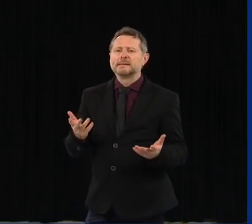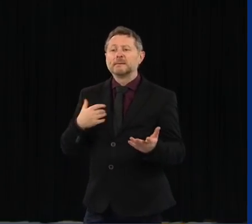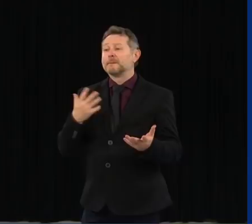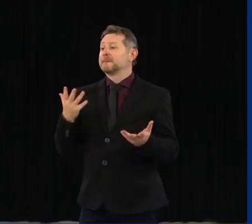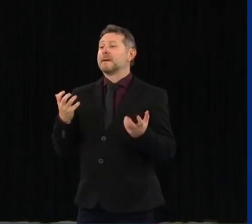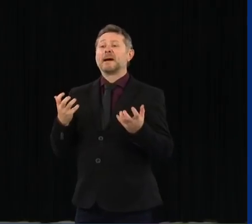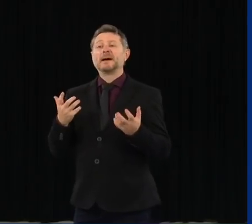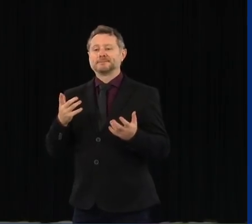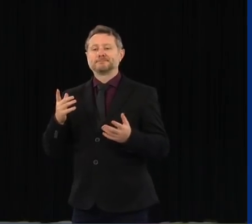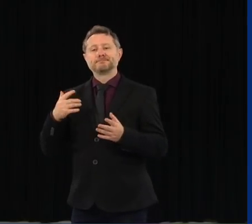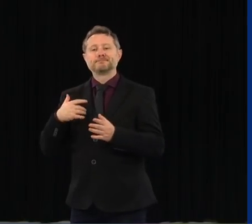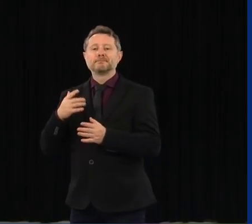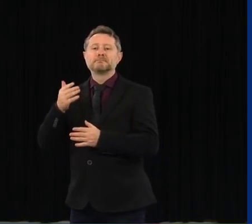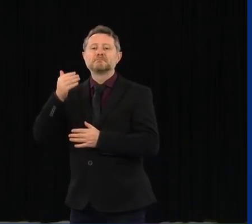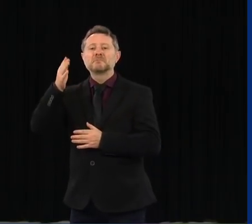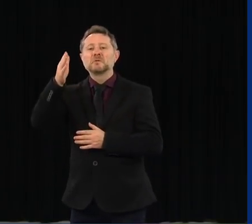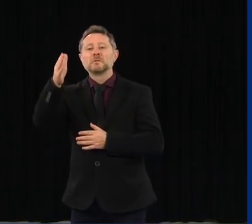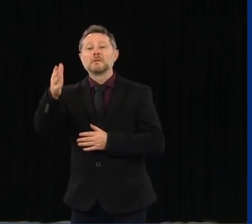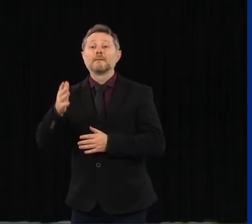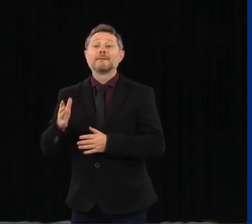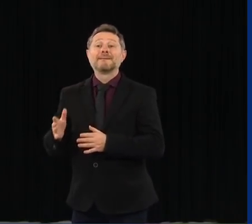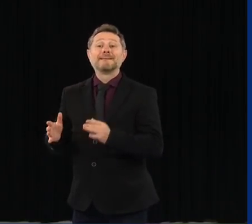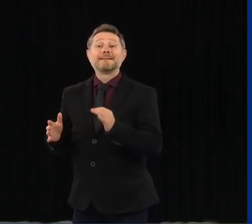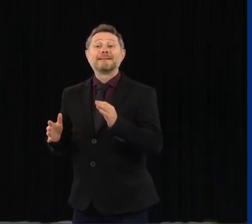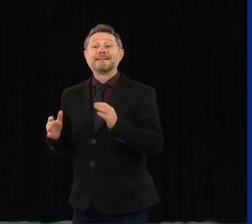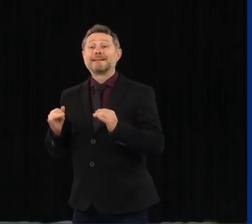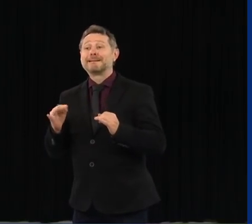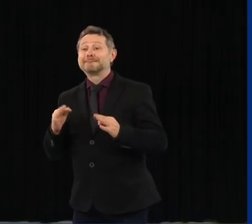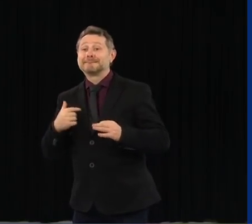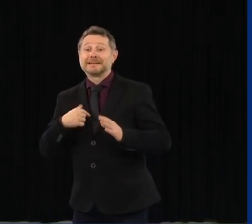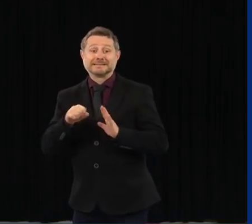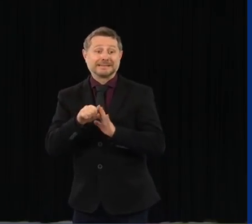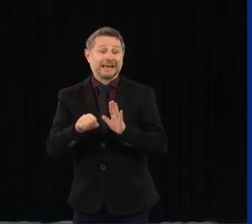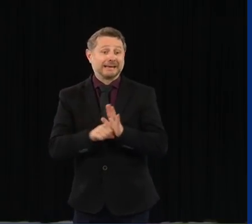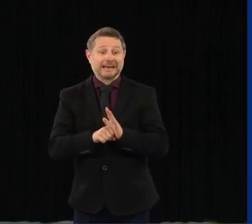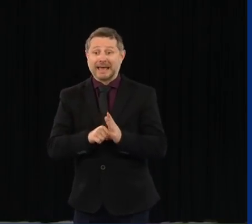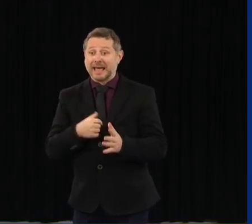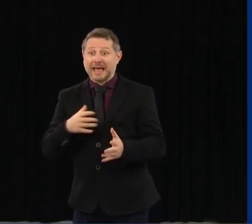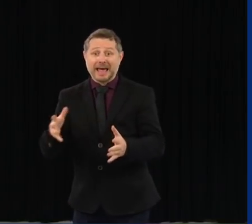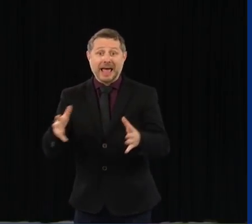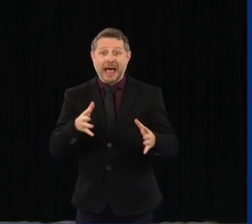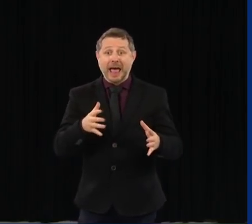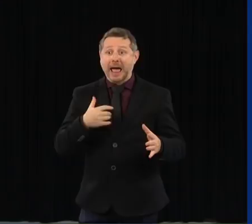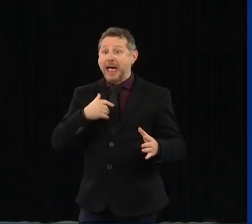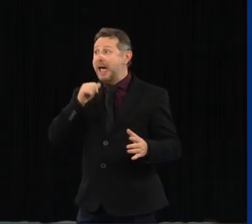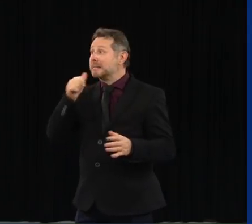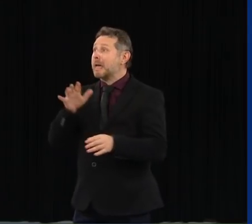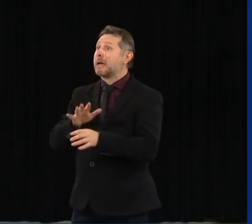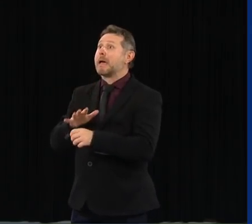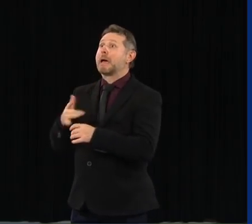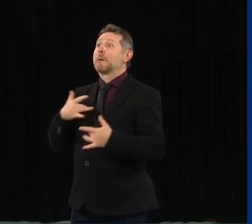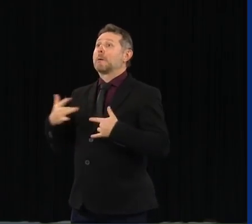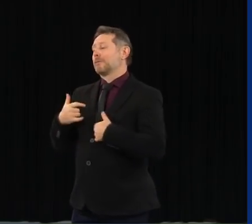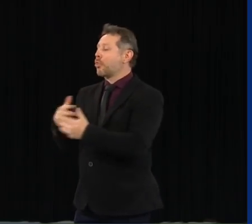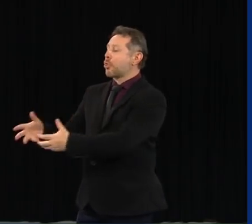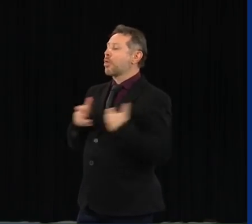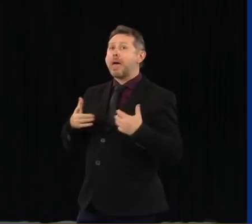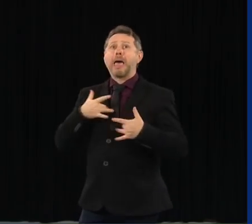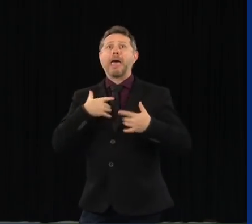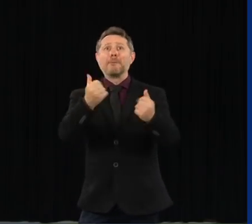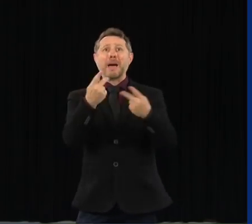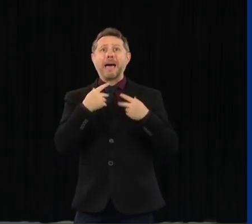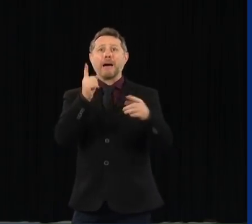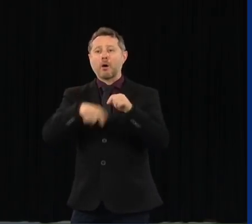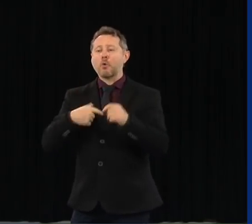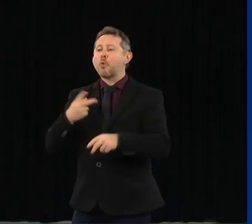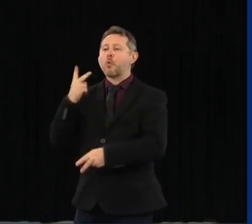government gets them, they'll never get them back. I understand that. But I don't have an option,